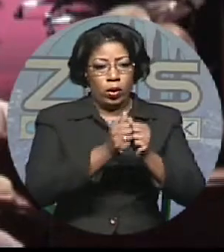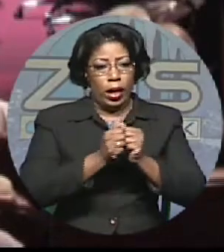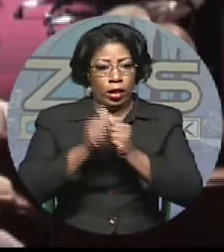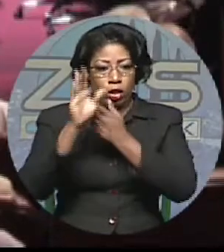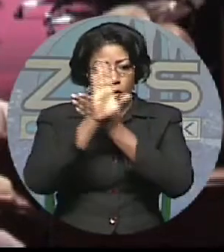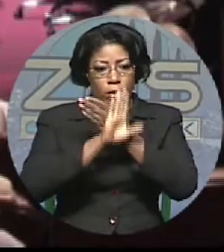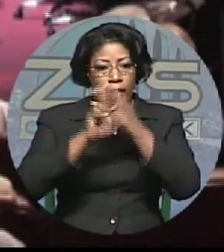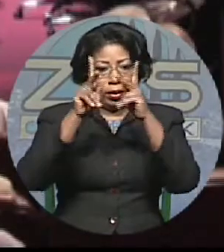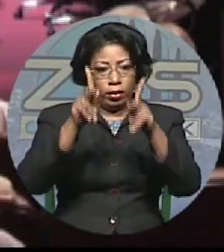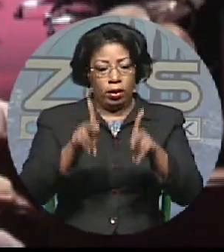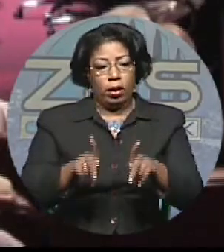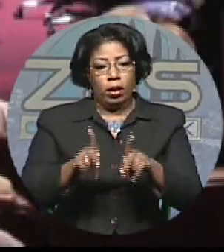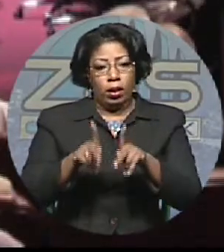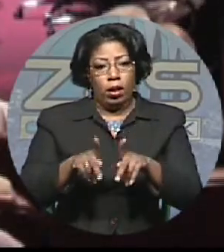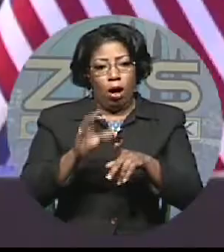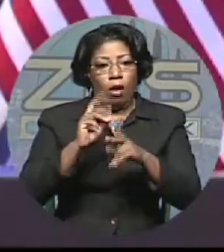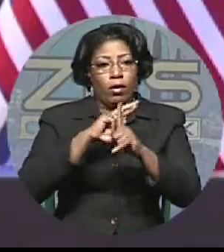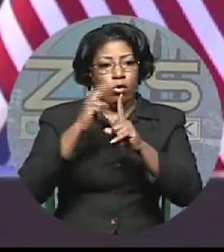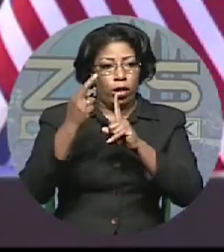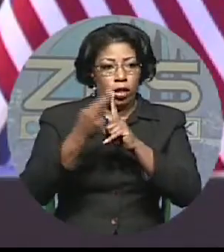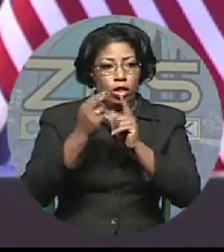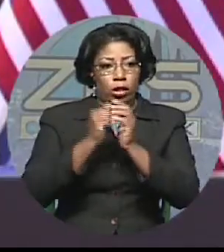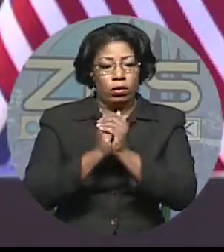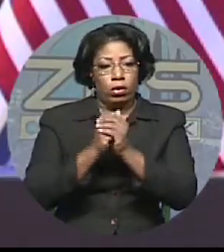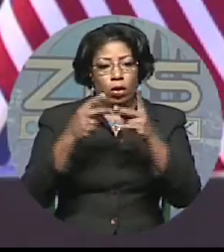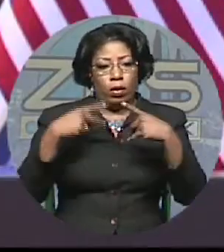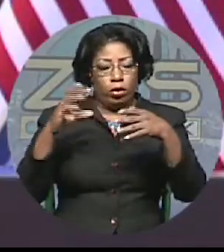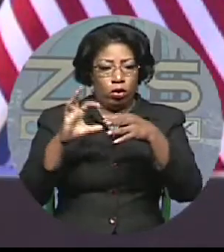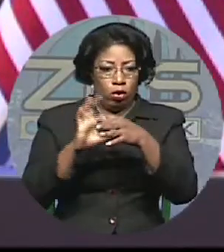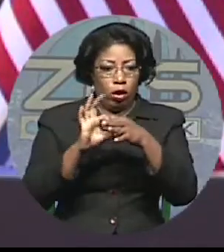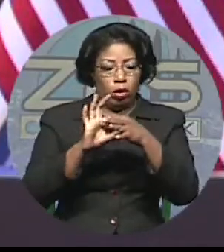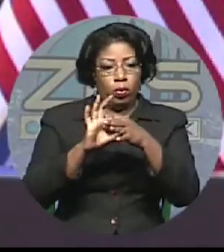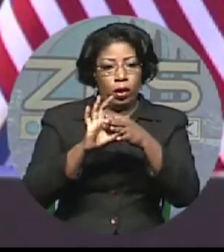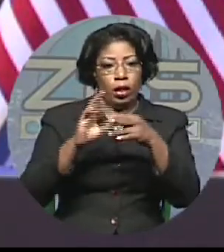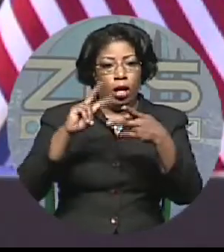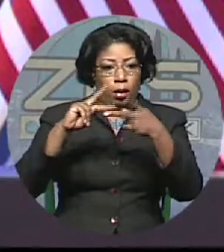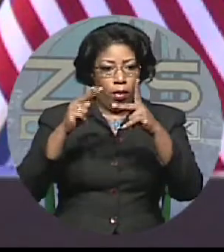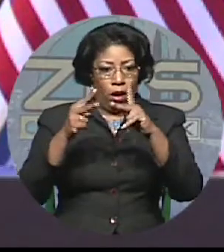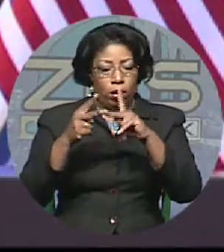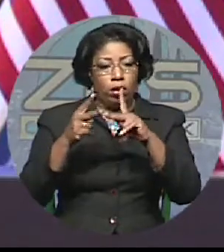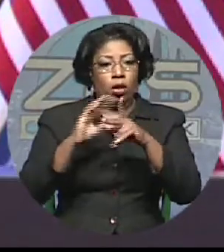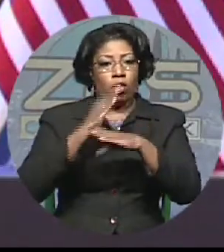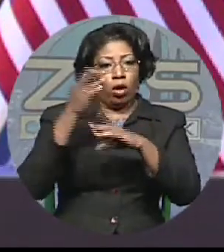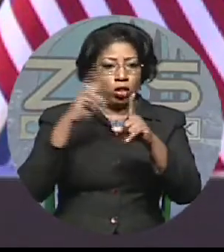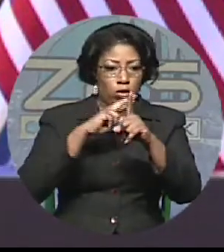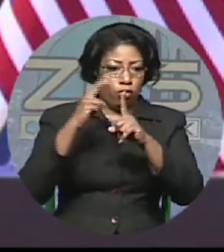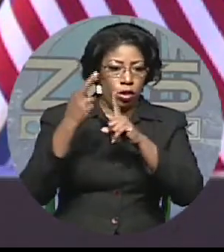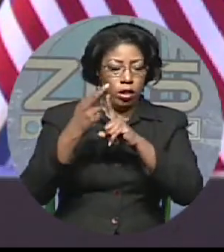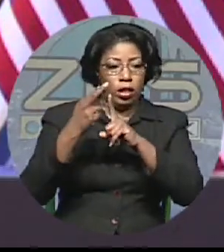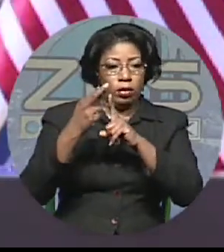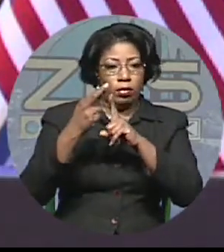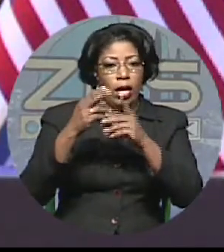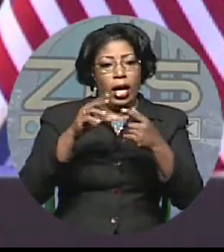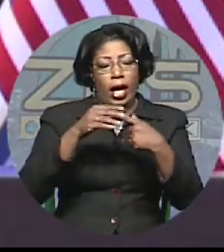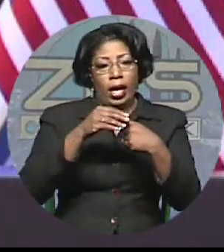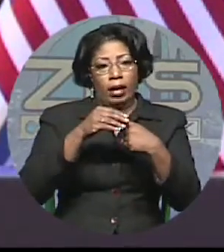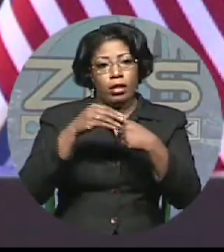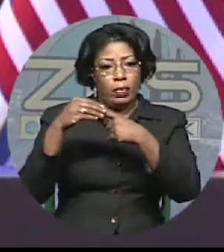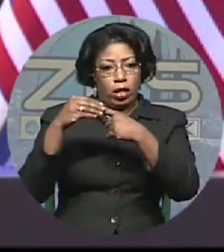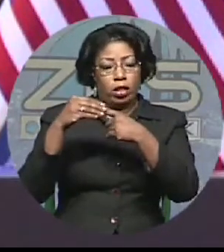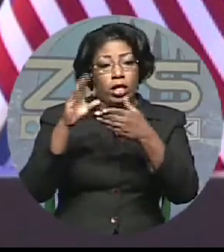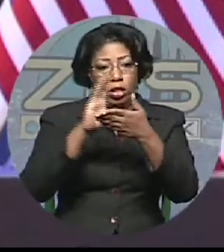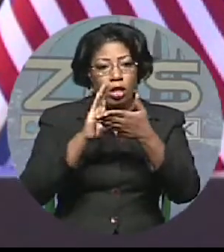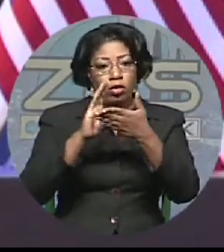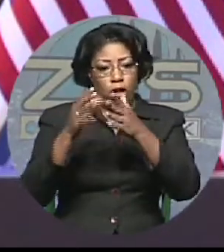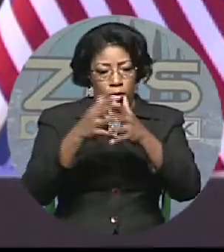region. We must continue to join with our partners across the region, especially in Central America, but also in the